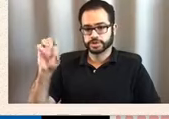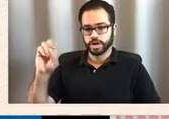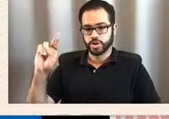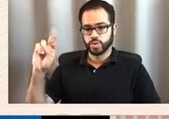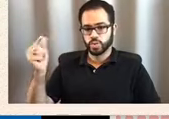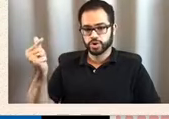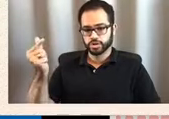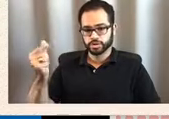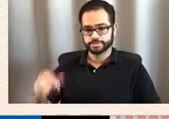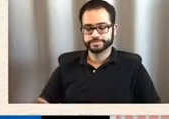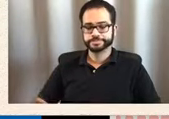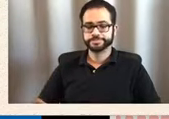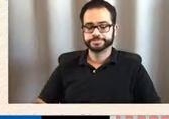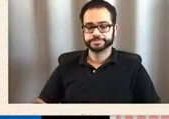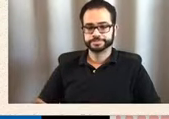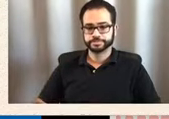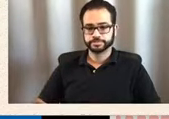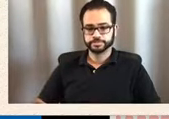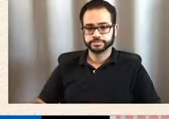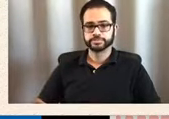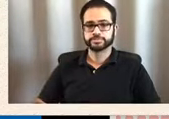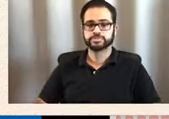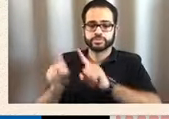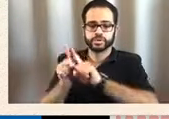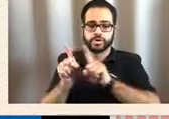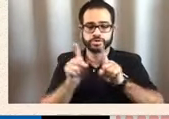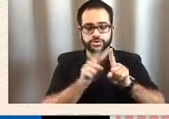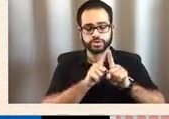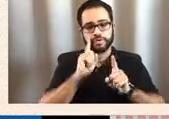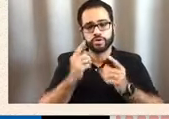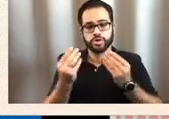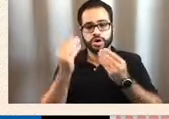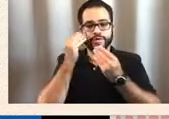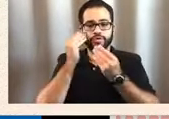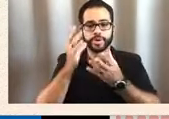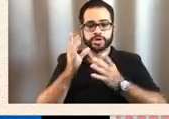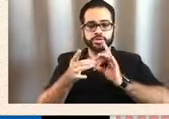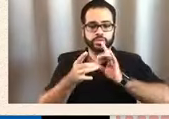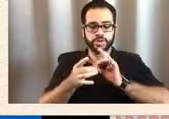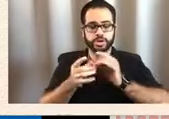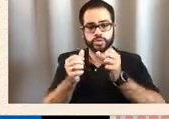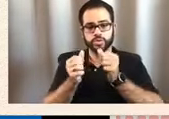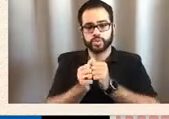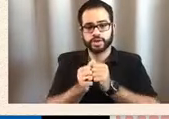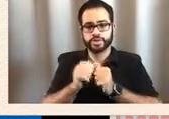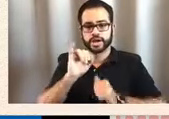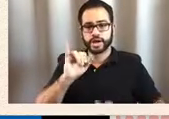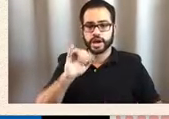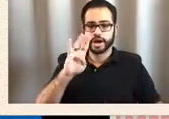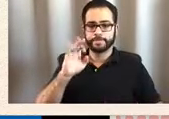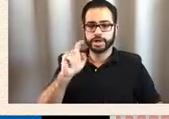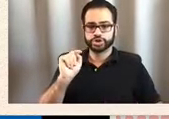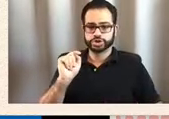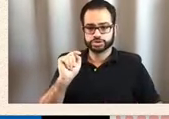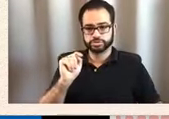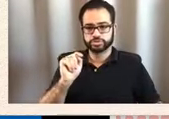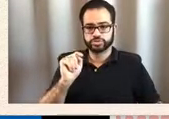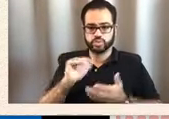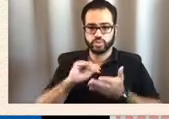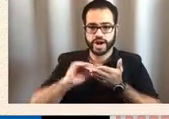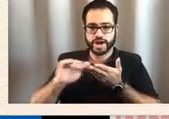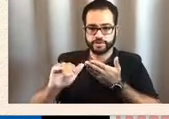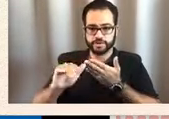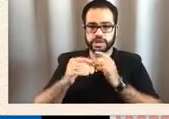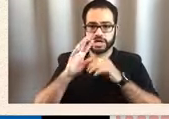www.flsand.org. Also, for information on the iBudget waiver, including the iBudget waiver